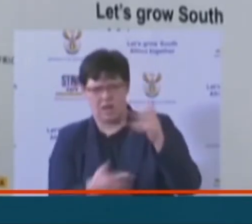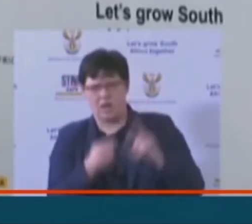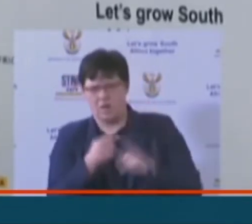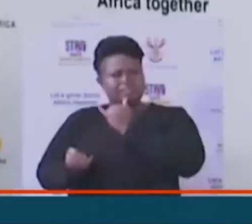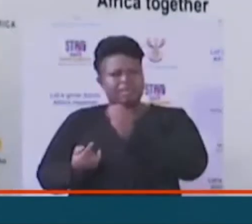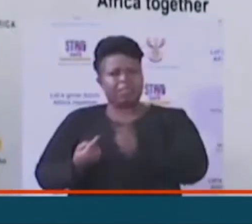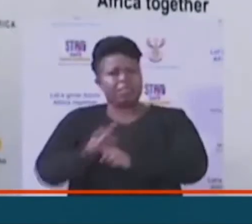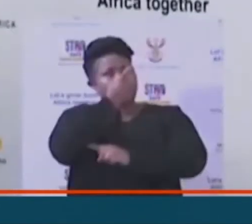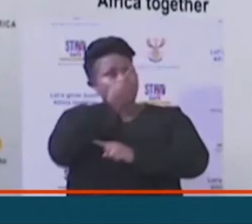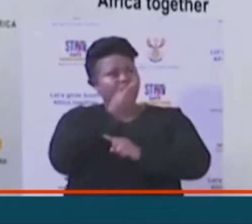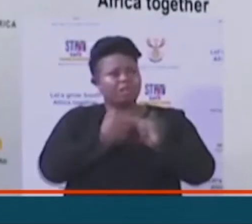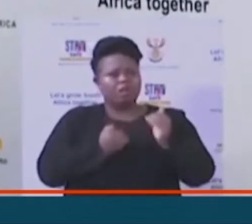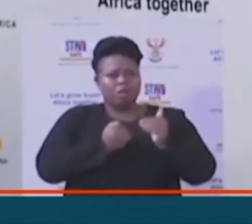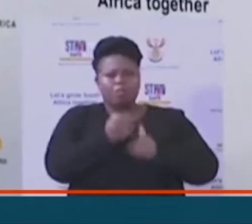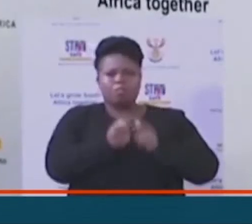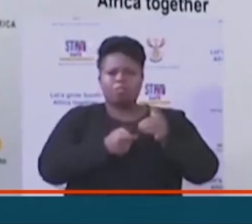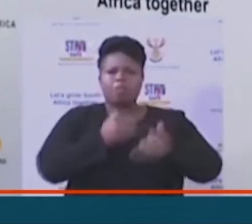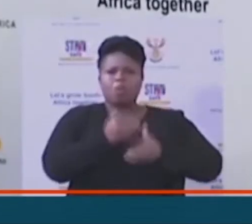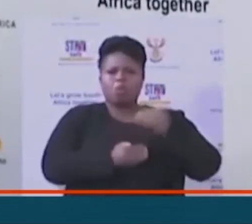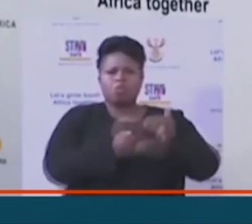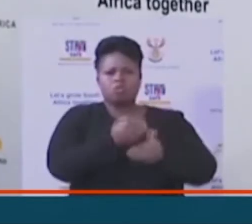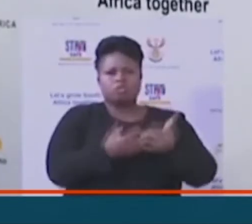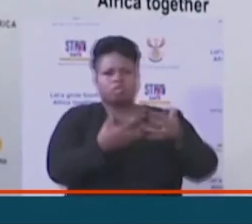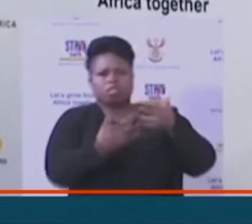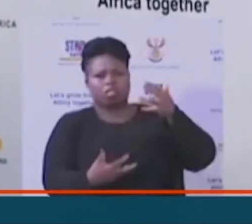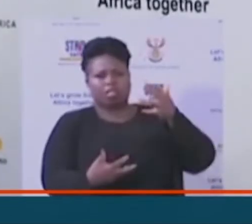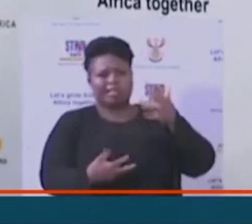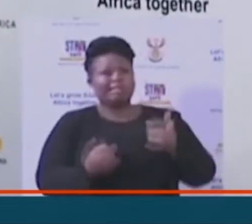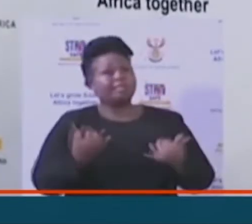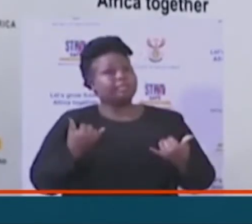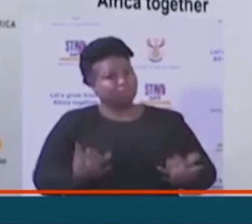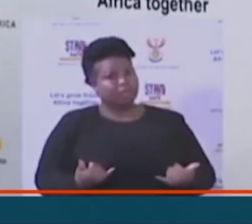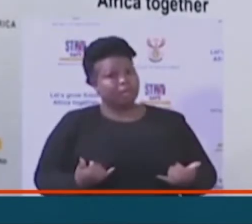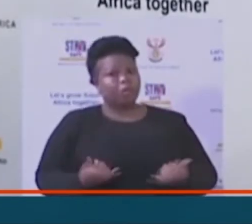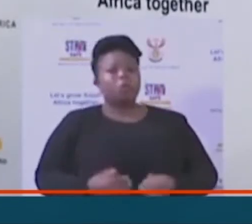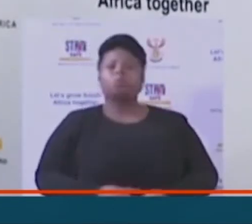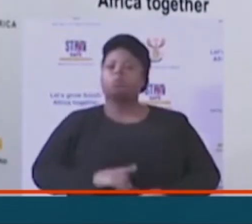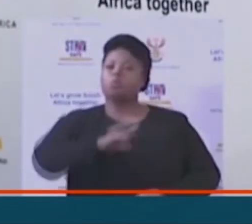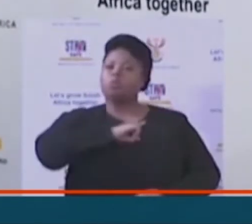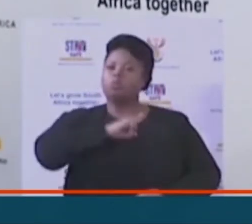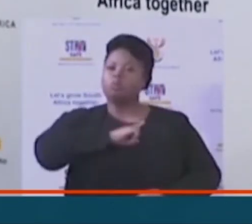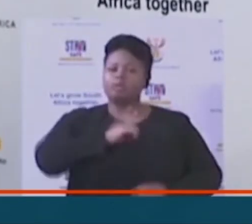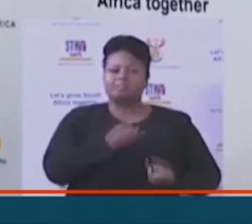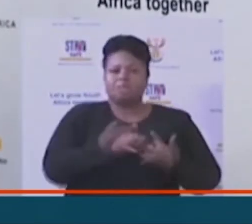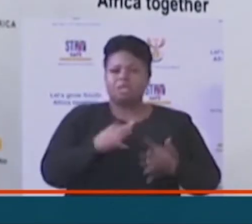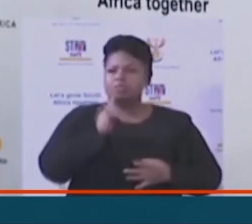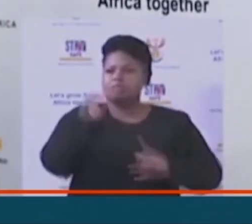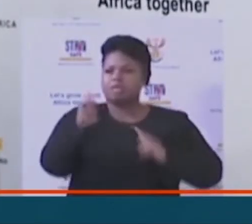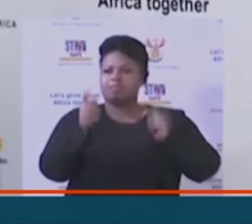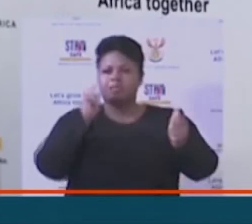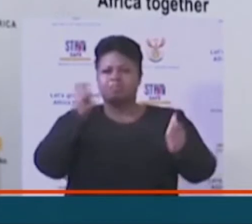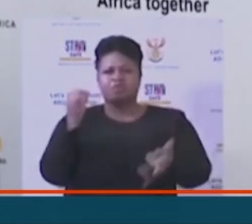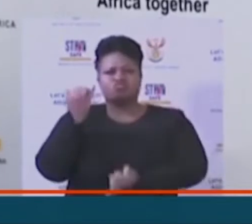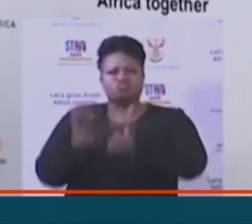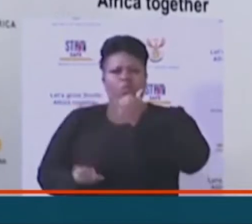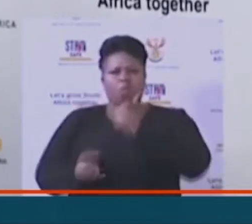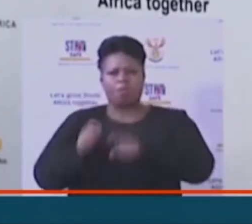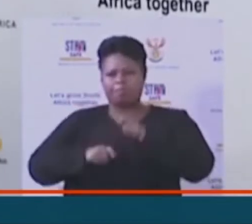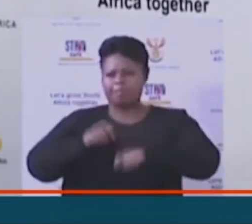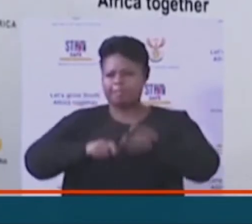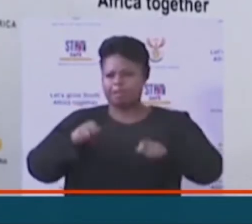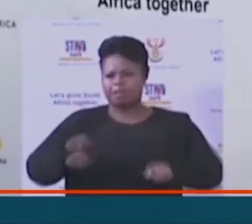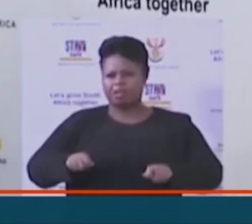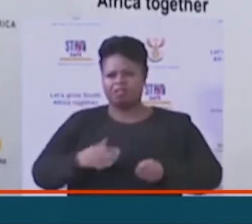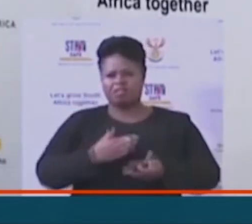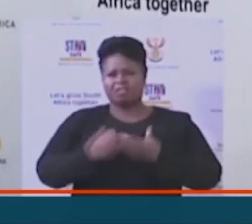dare. This has resulted in illegal payments, amongst others, to recipients of the